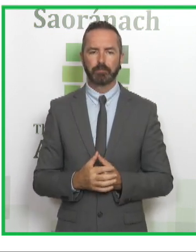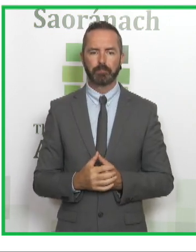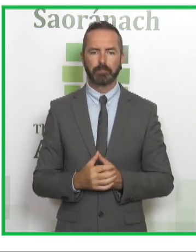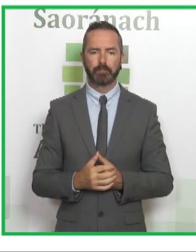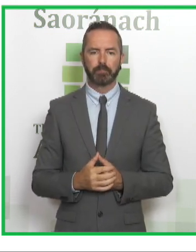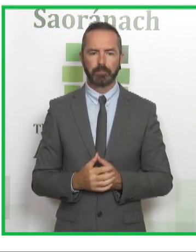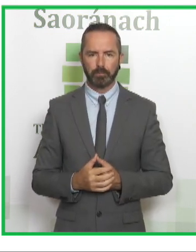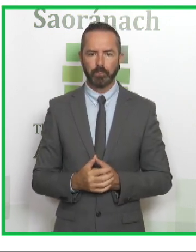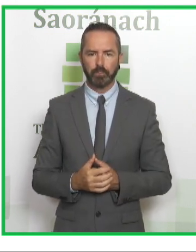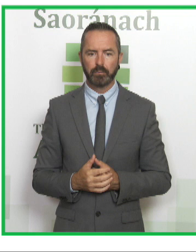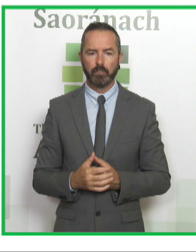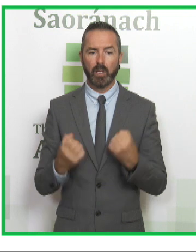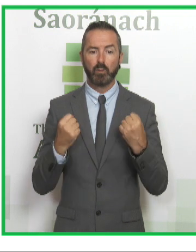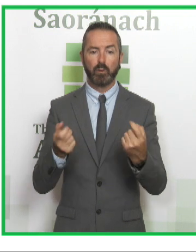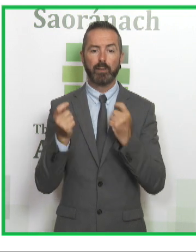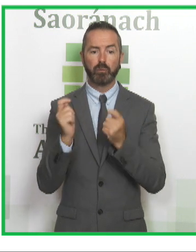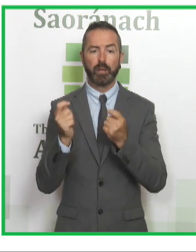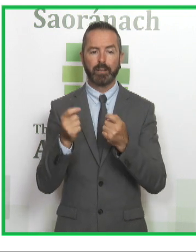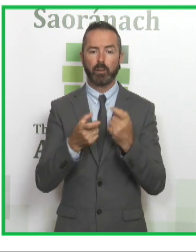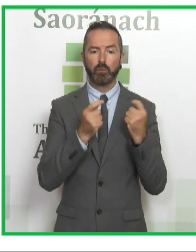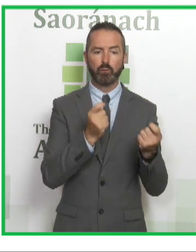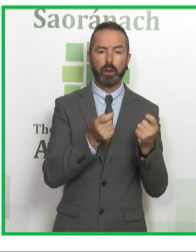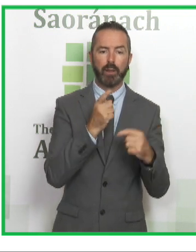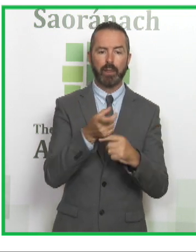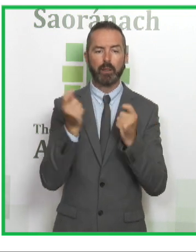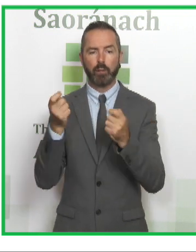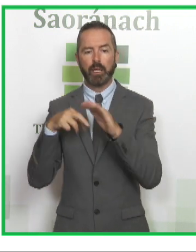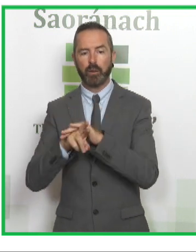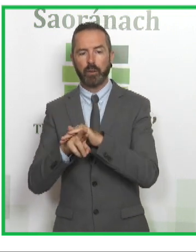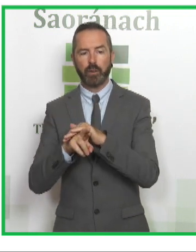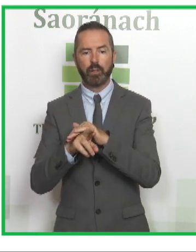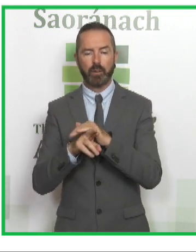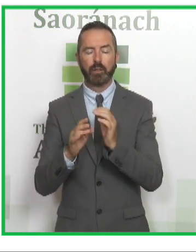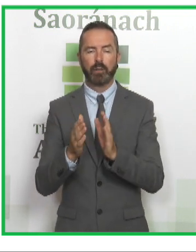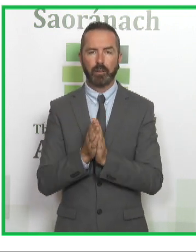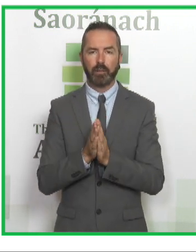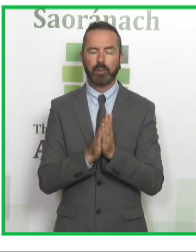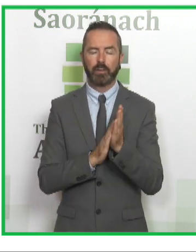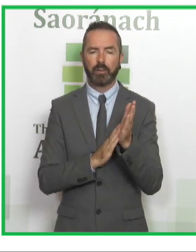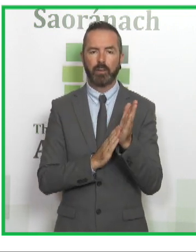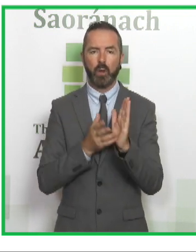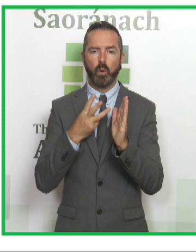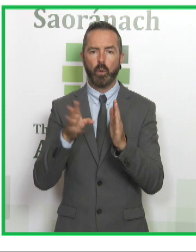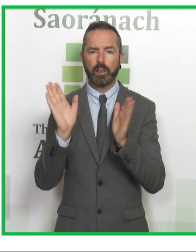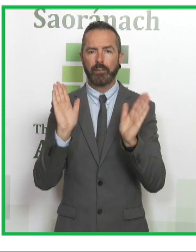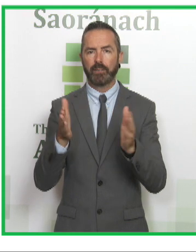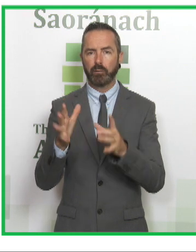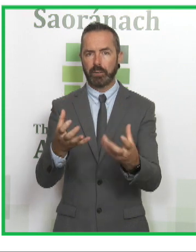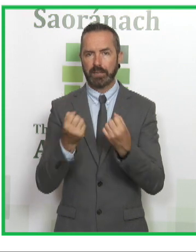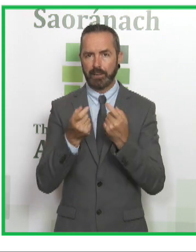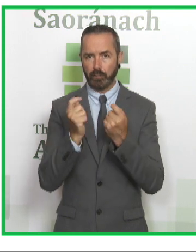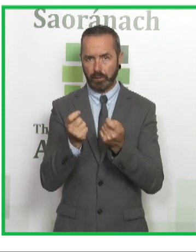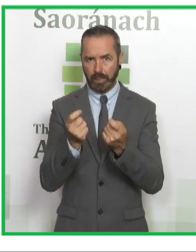Drive training, it's a train the trainer piece. Once the drive liaison has received the trainer